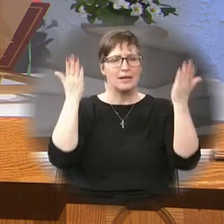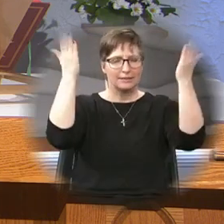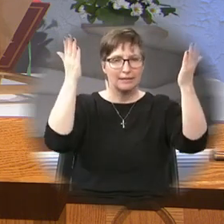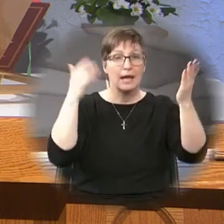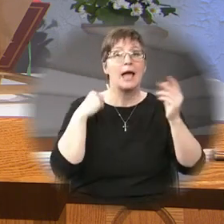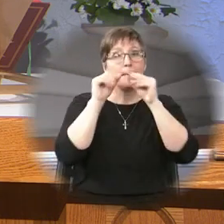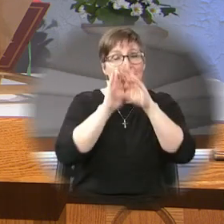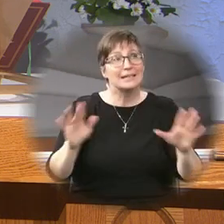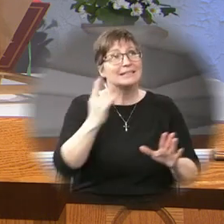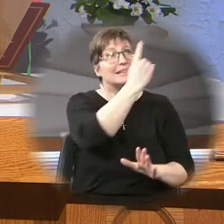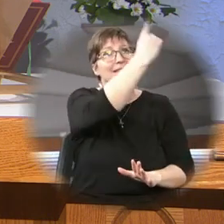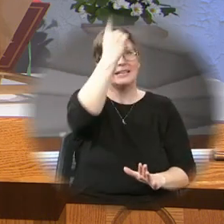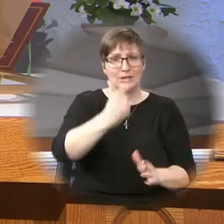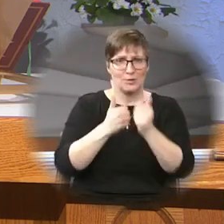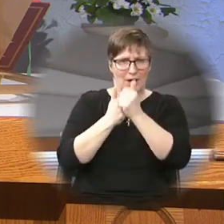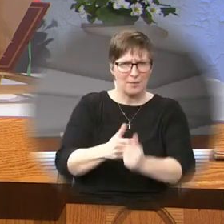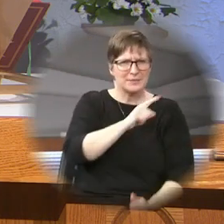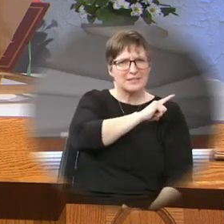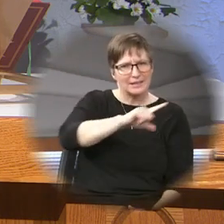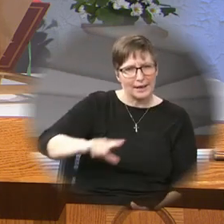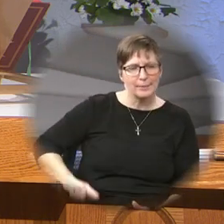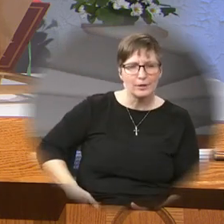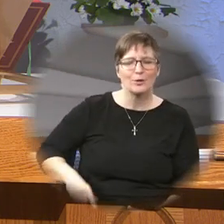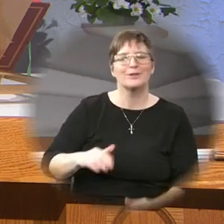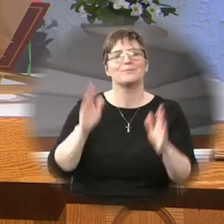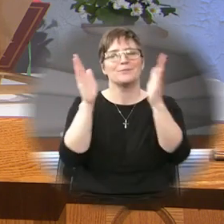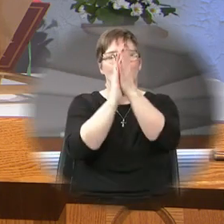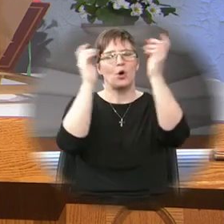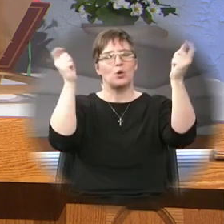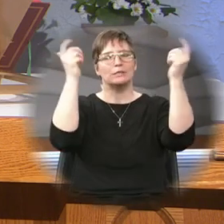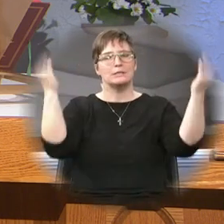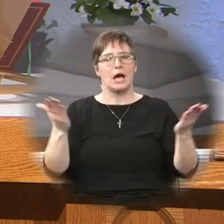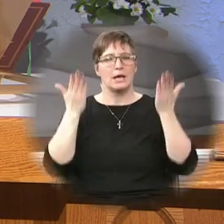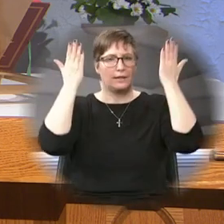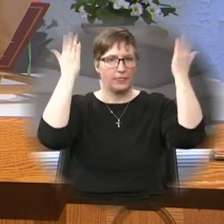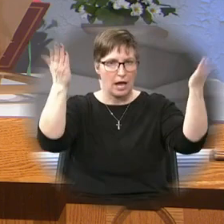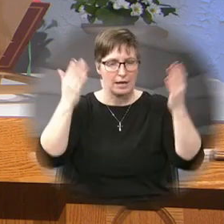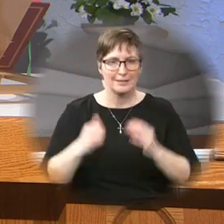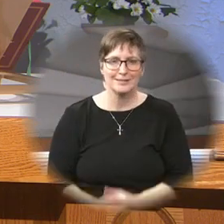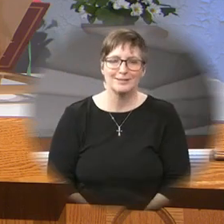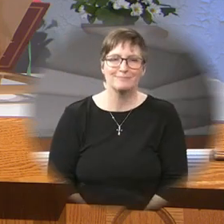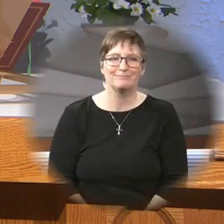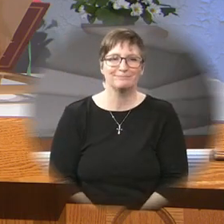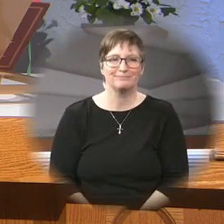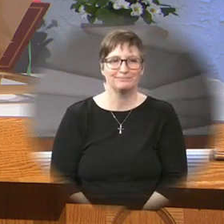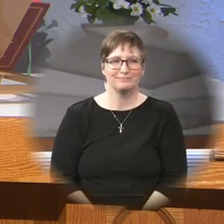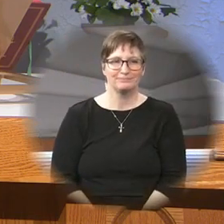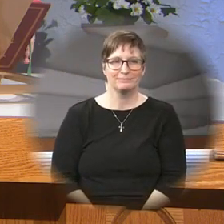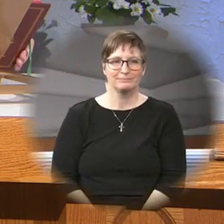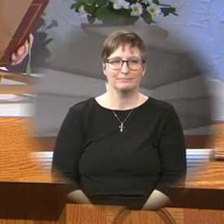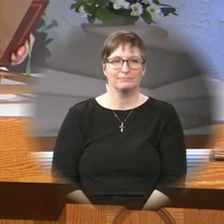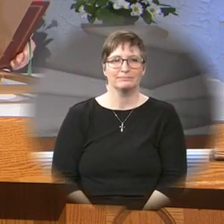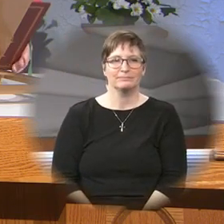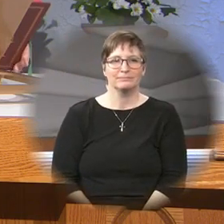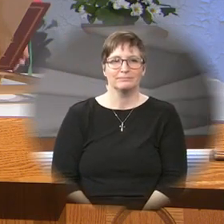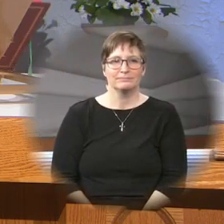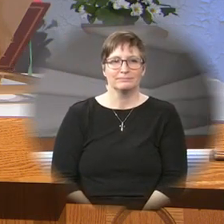in the highest. Blessed is he who comes in the name of the Lord. Hosanna in the highest.